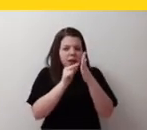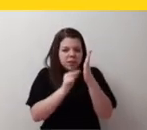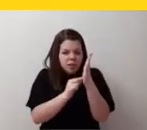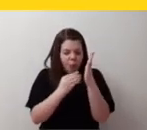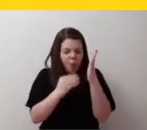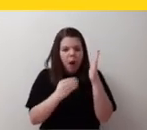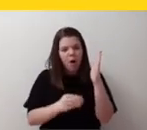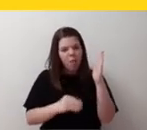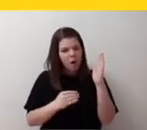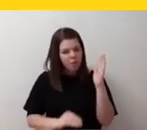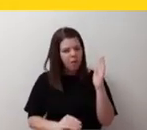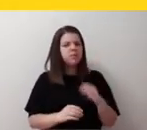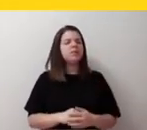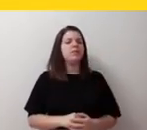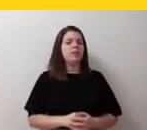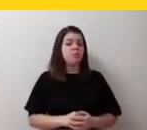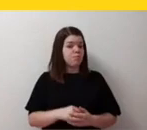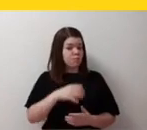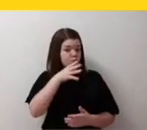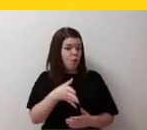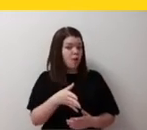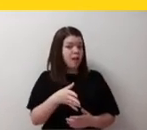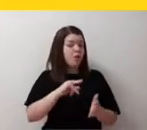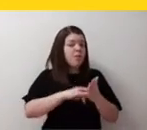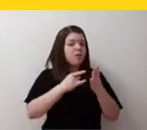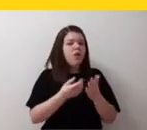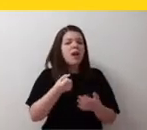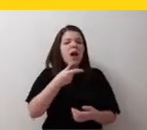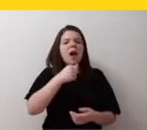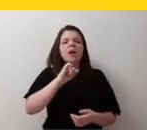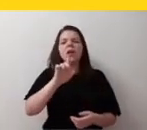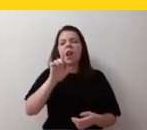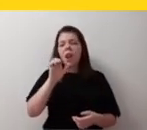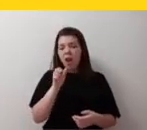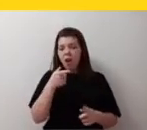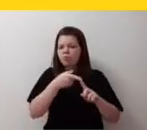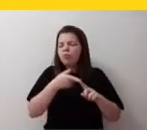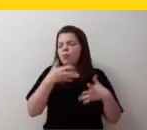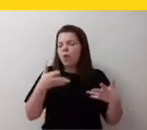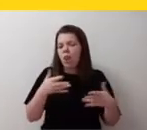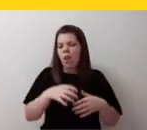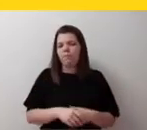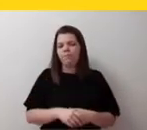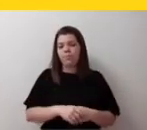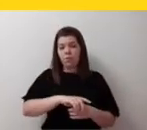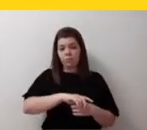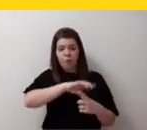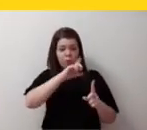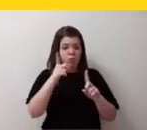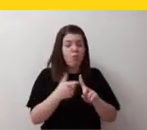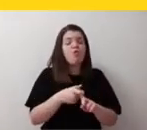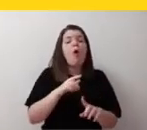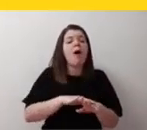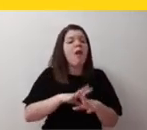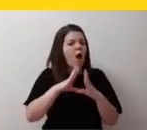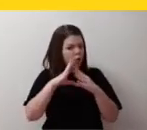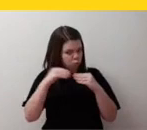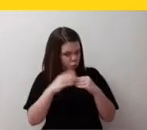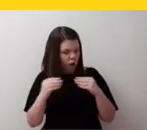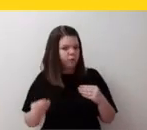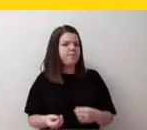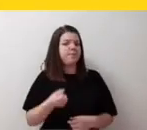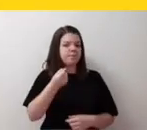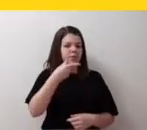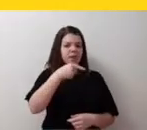expansion of requirements. Agile methodologies revolve around an idea, creating products focused on